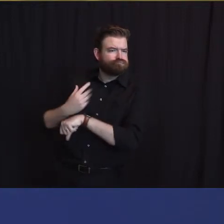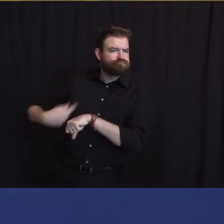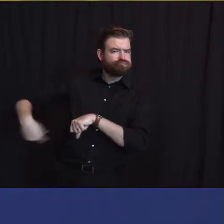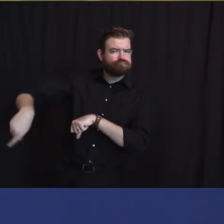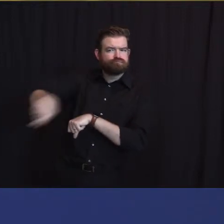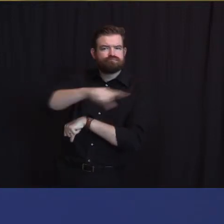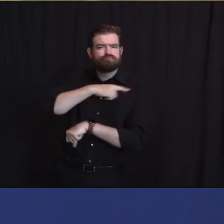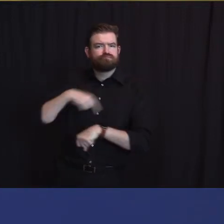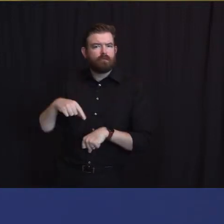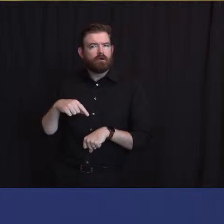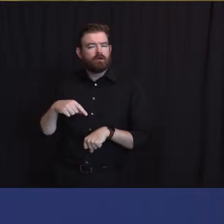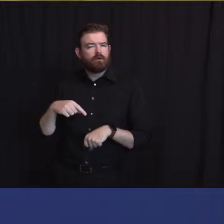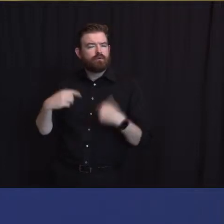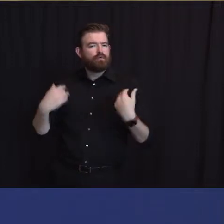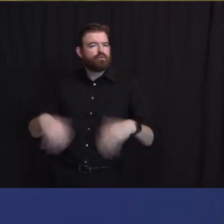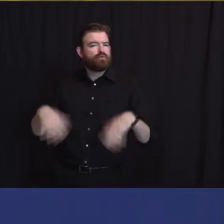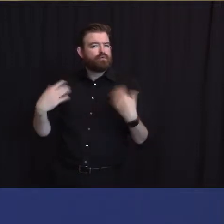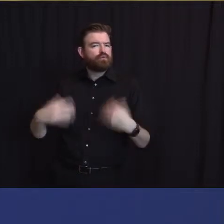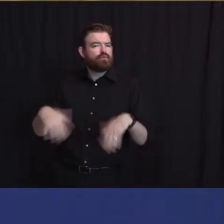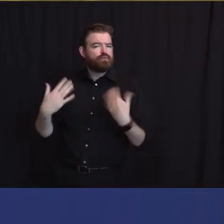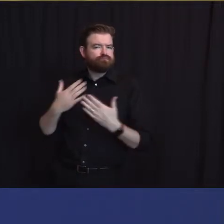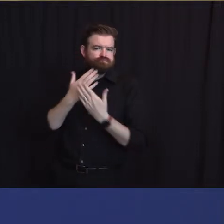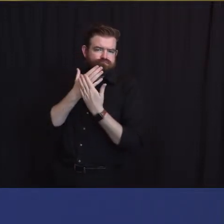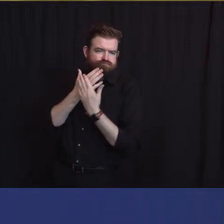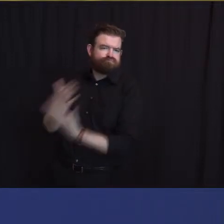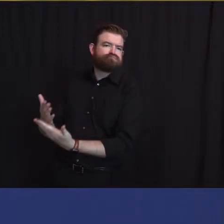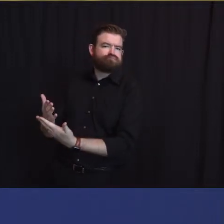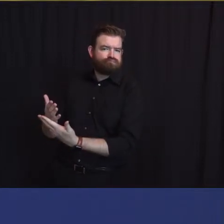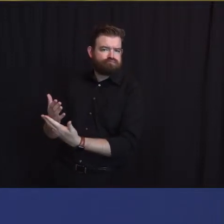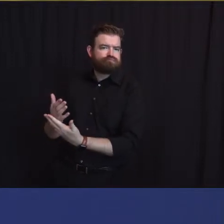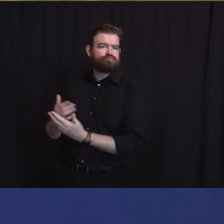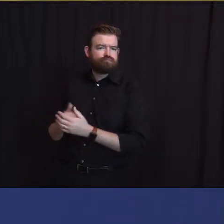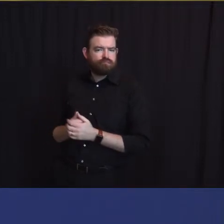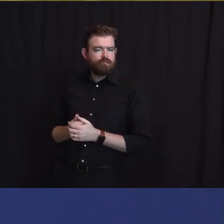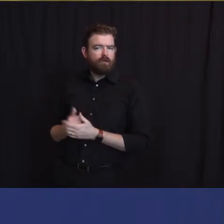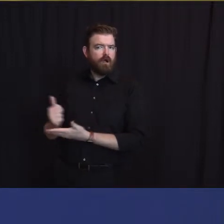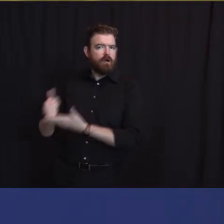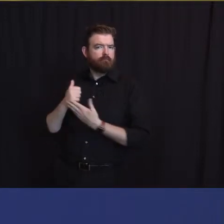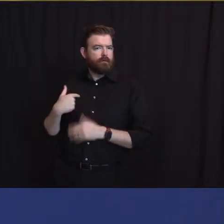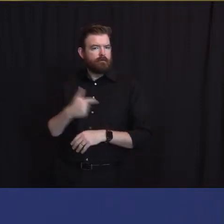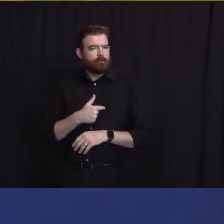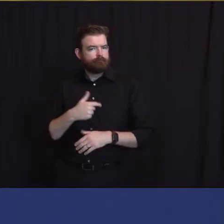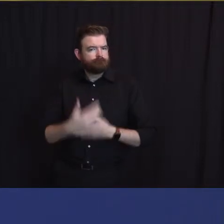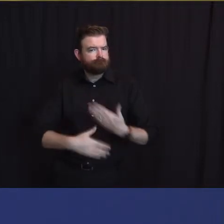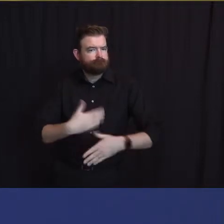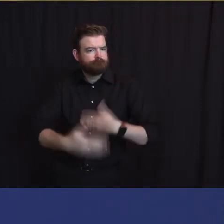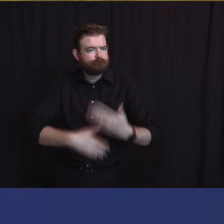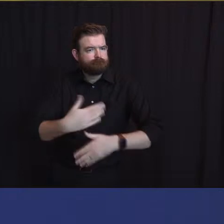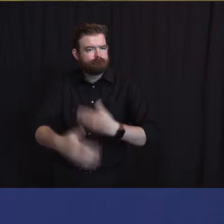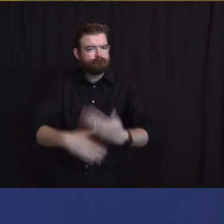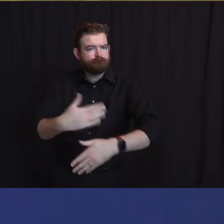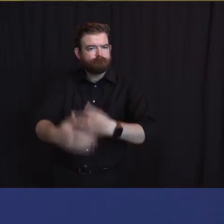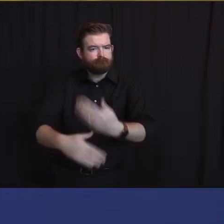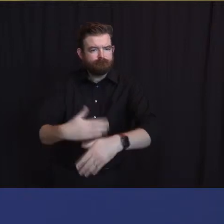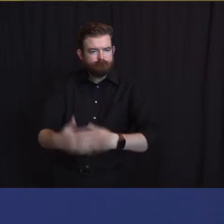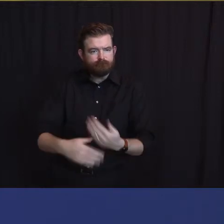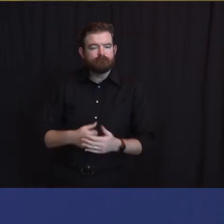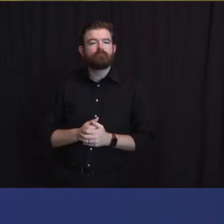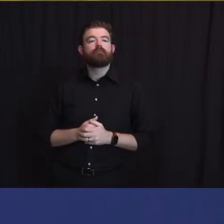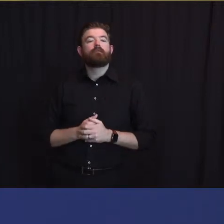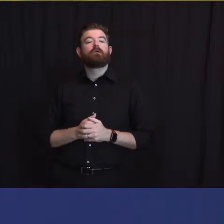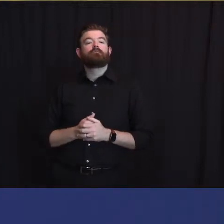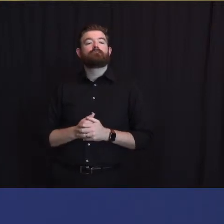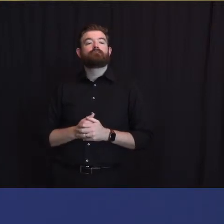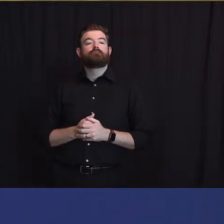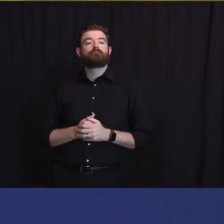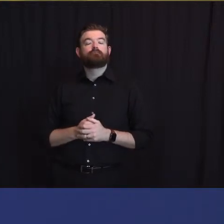the place we are today and prepared to take the steps we'll take on this Friday and next Friday, in no small part because of your